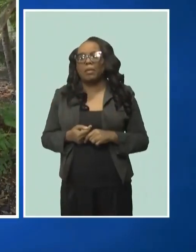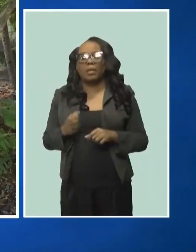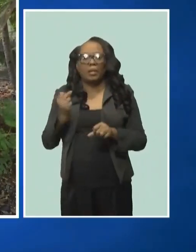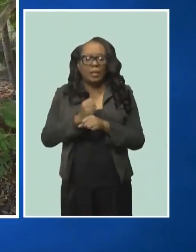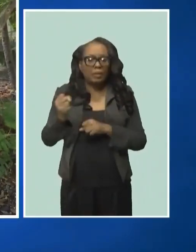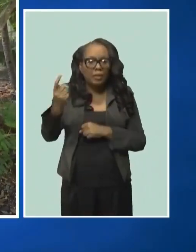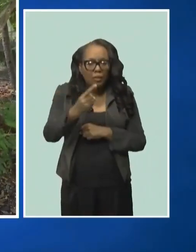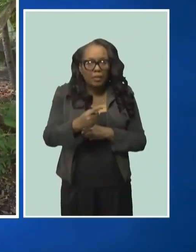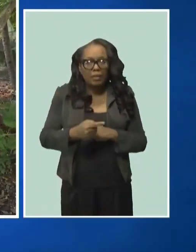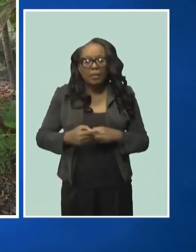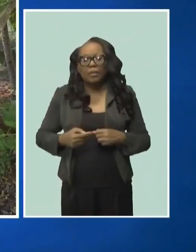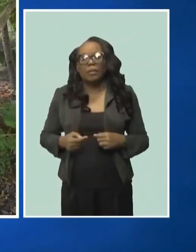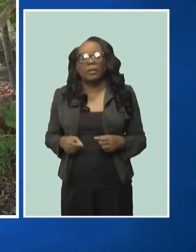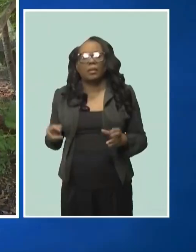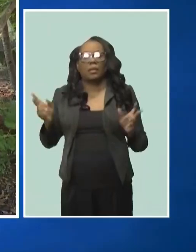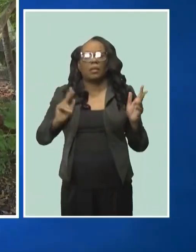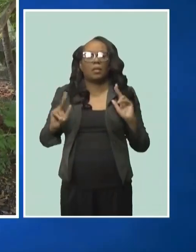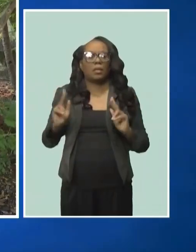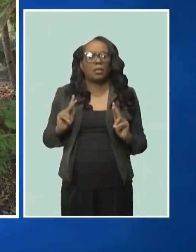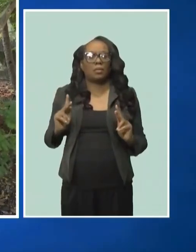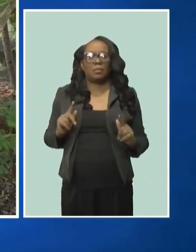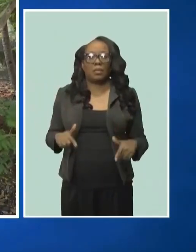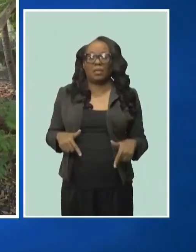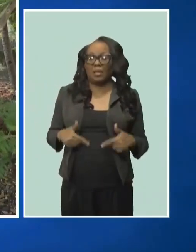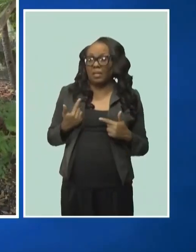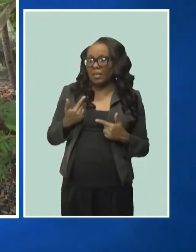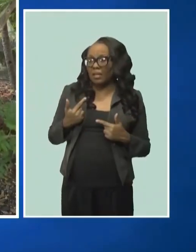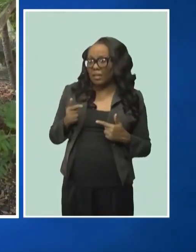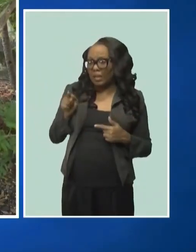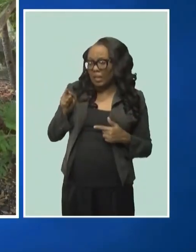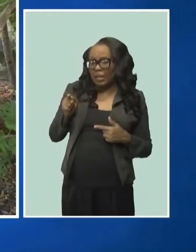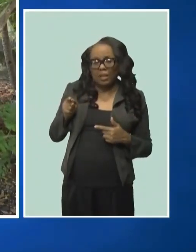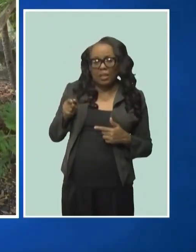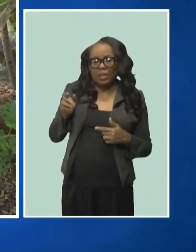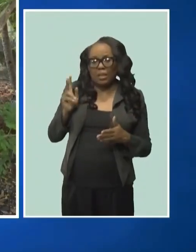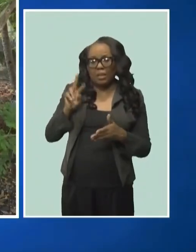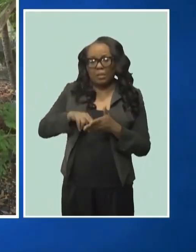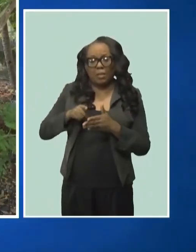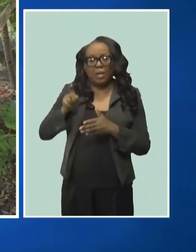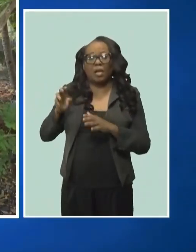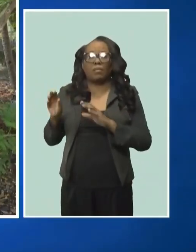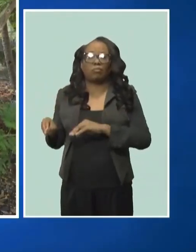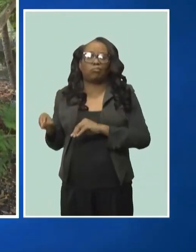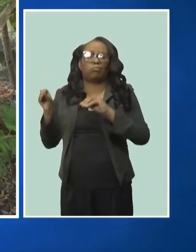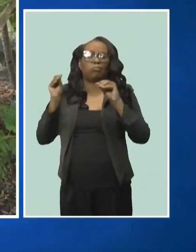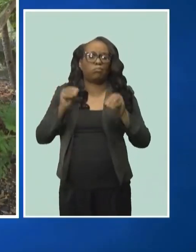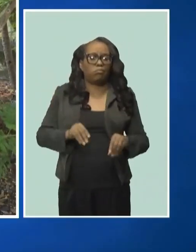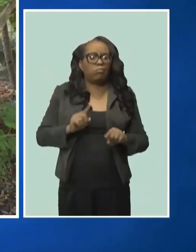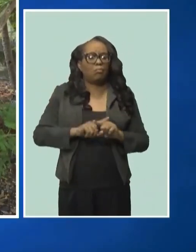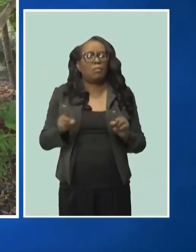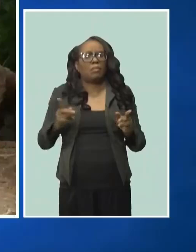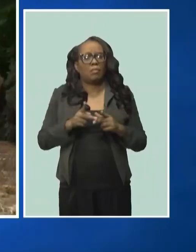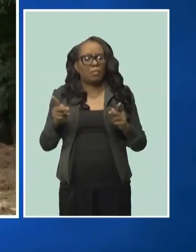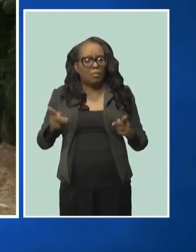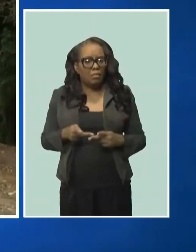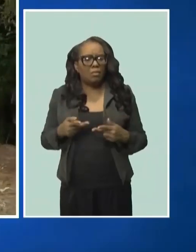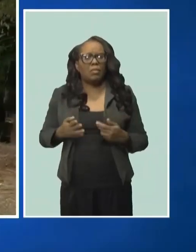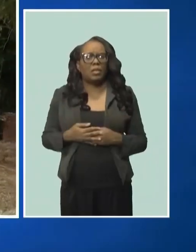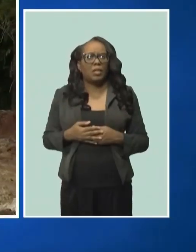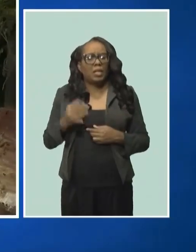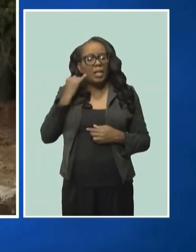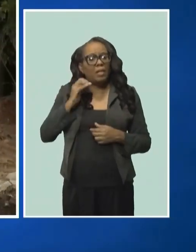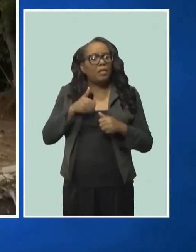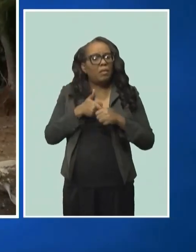now, with the people who live down under, because we will have to then have them taken away to be living somewhere else when the protocols could be